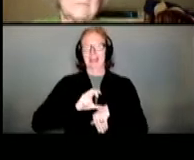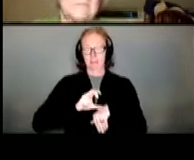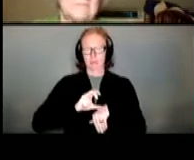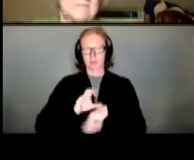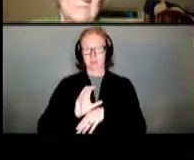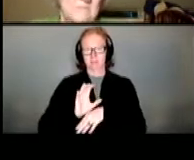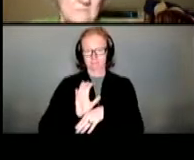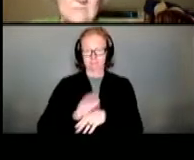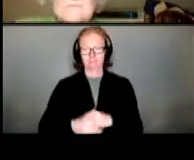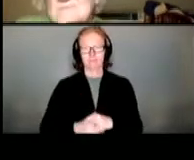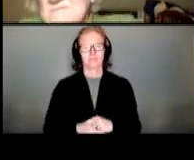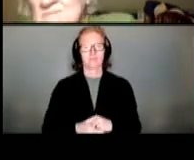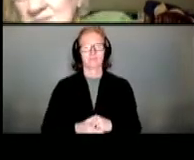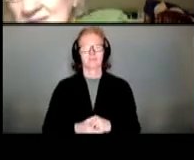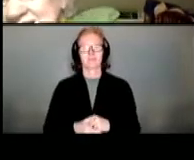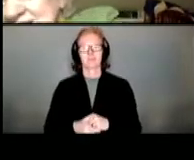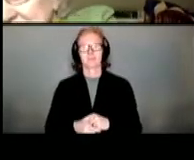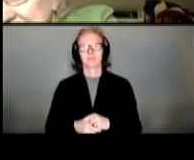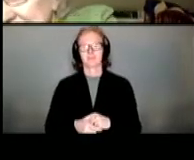And so